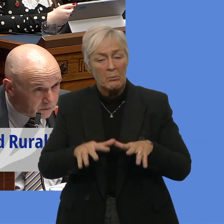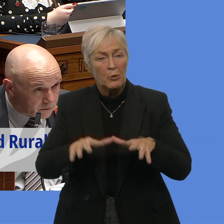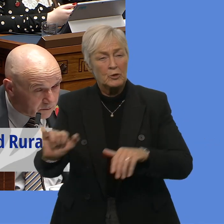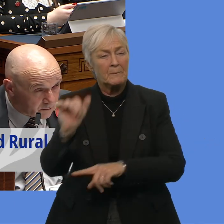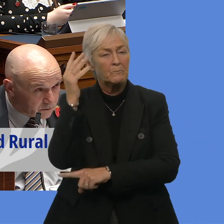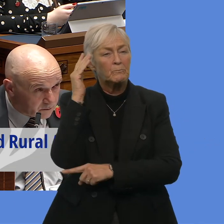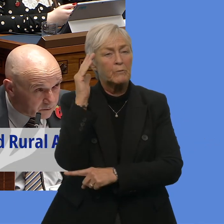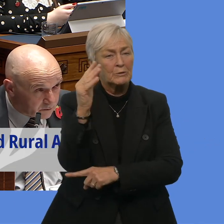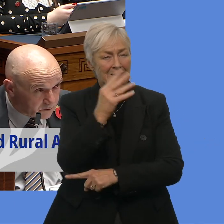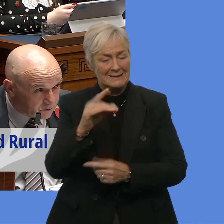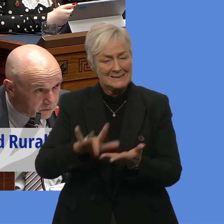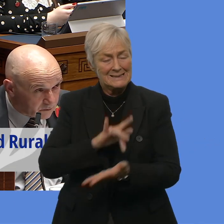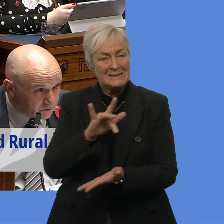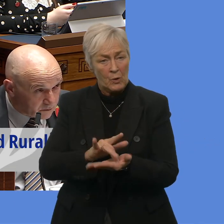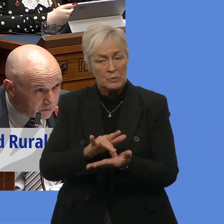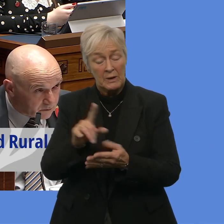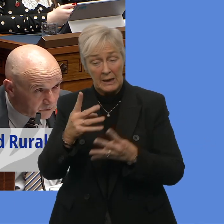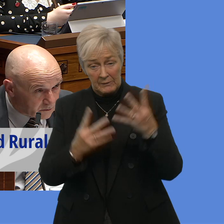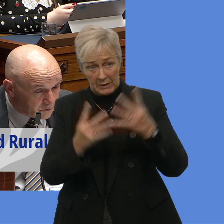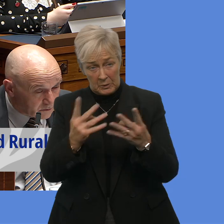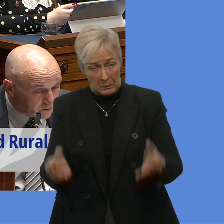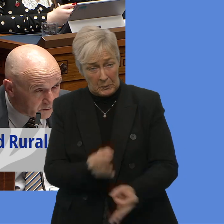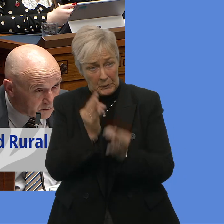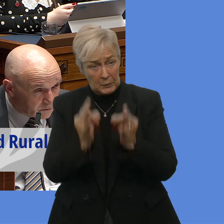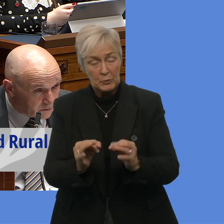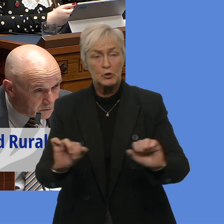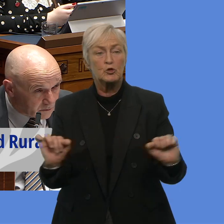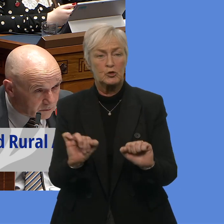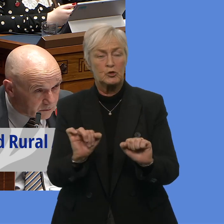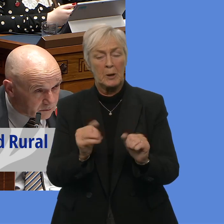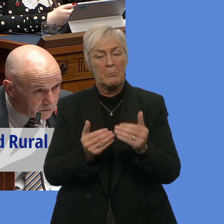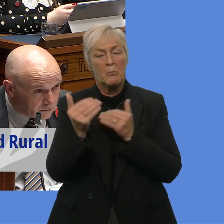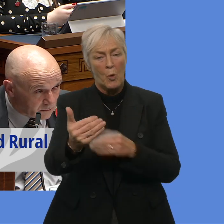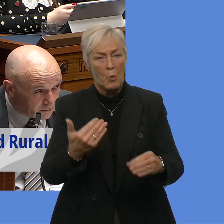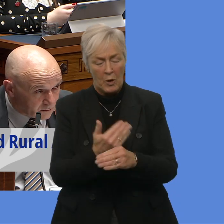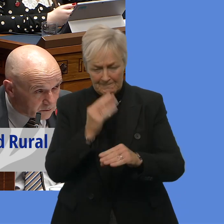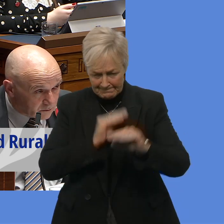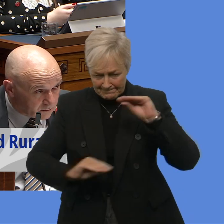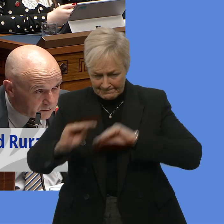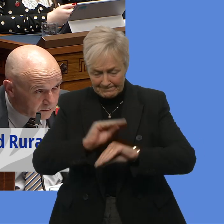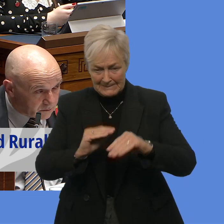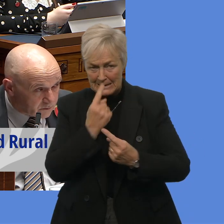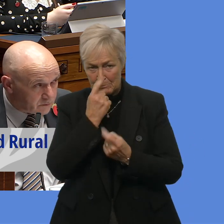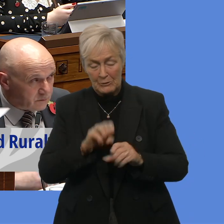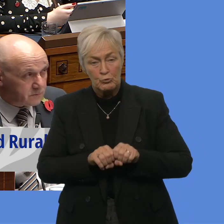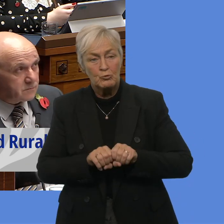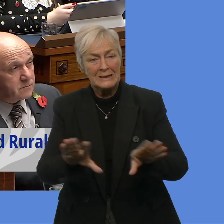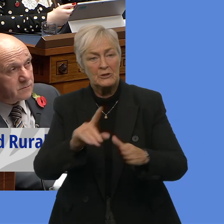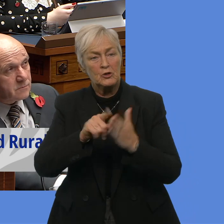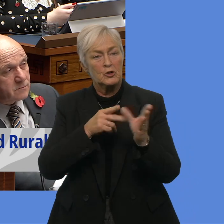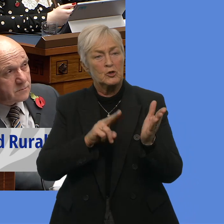and urban. However, these figures have not yet been finalised and further work is underway to do that, with outputs expected for release in